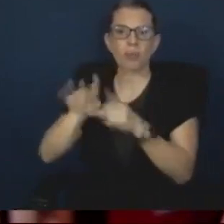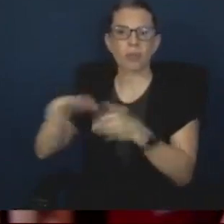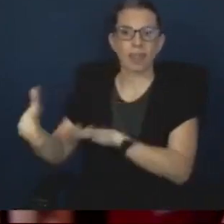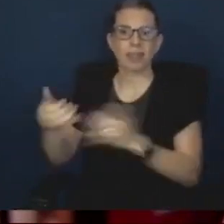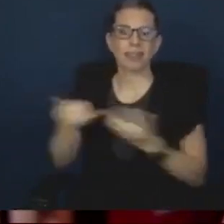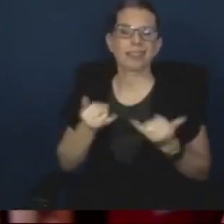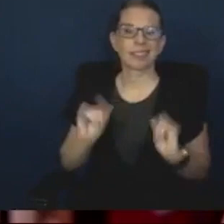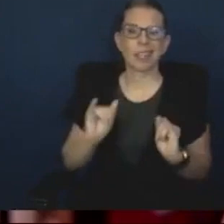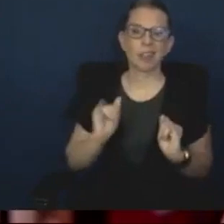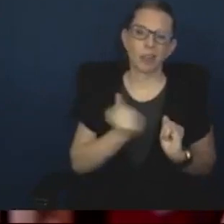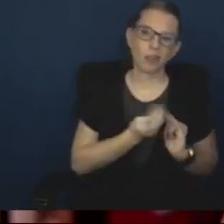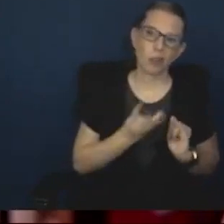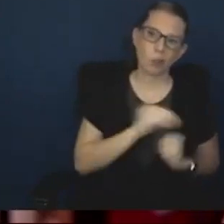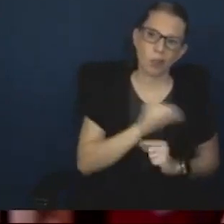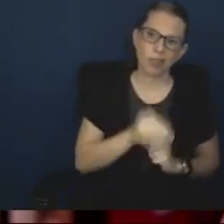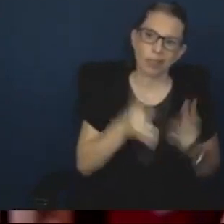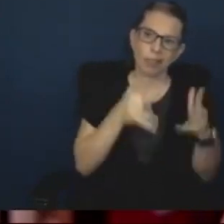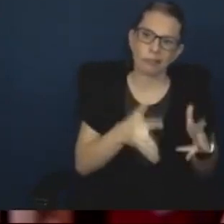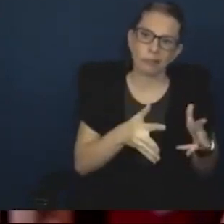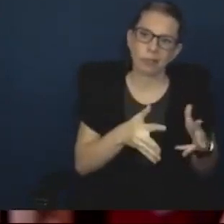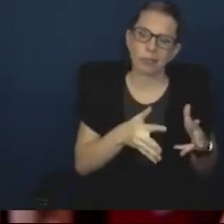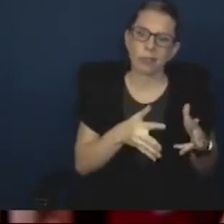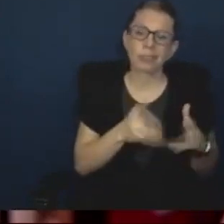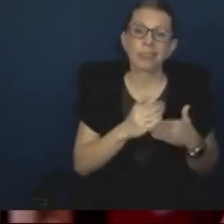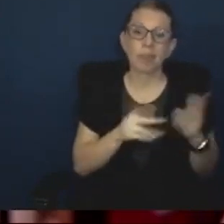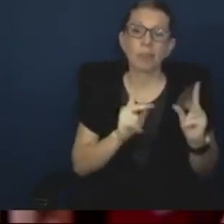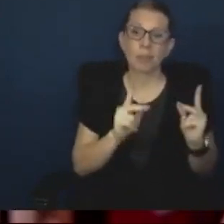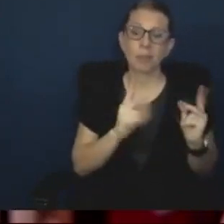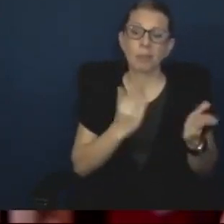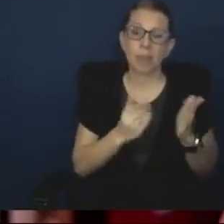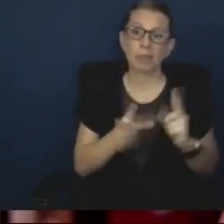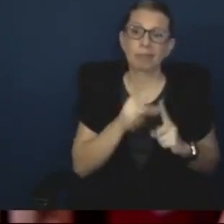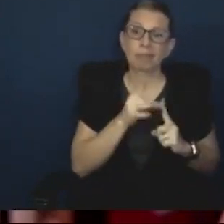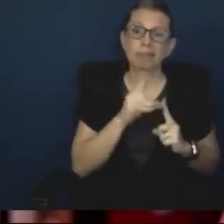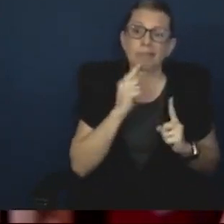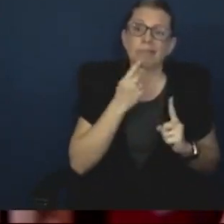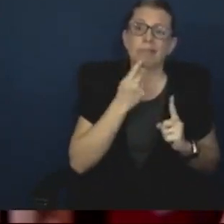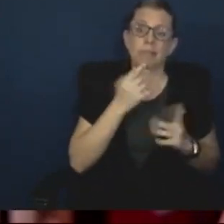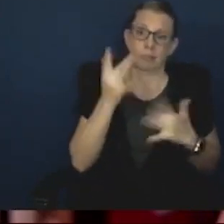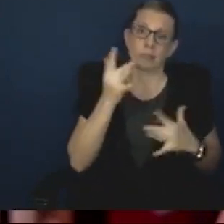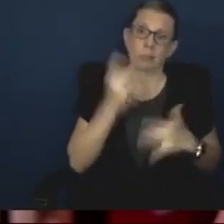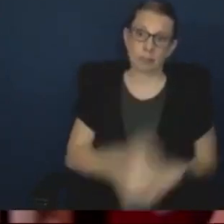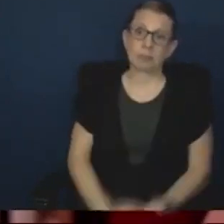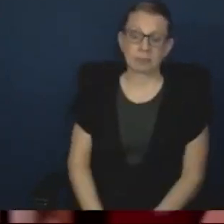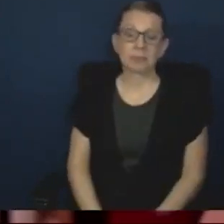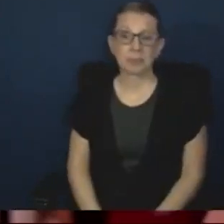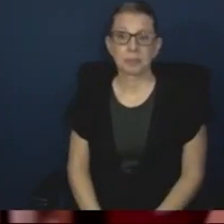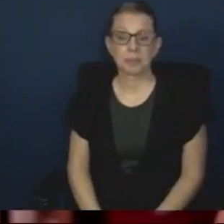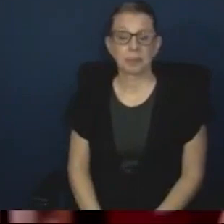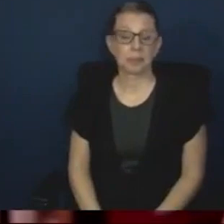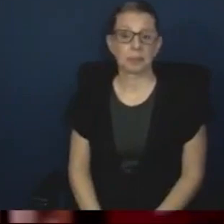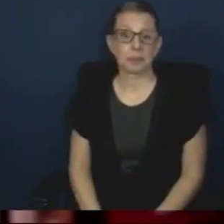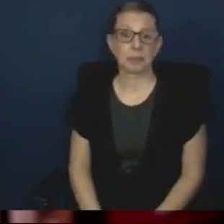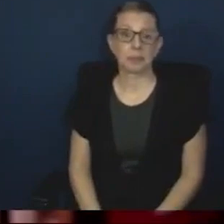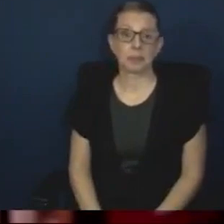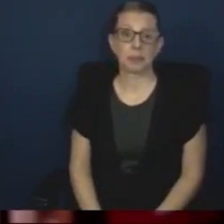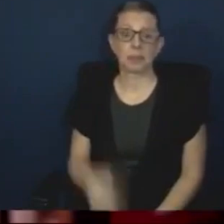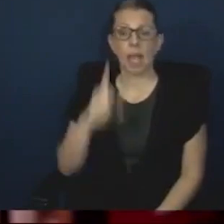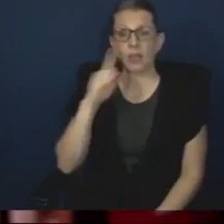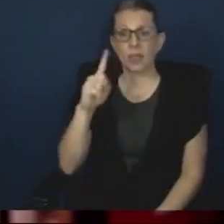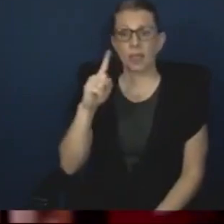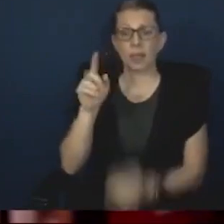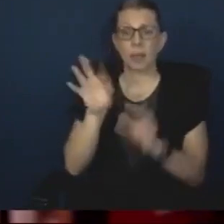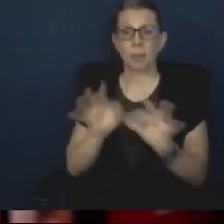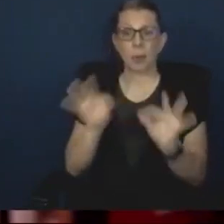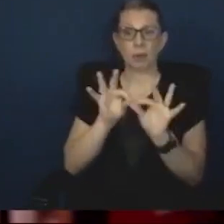percent left, and so some people might get severe disease. So I think the key here is that